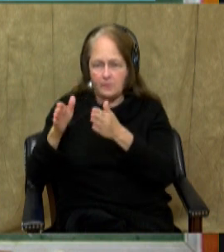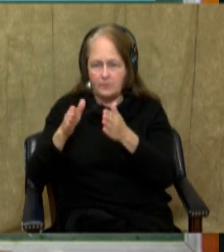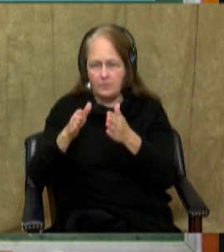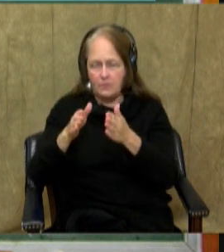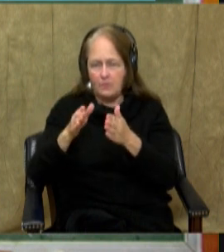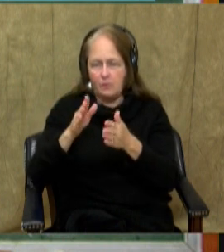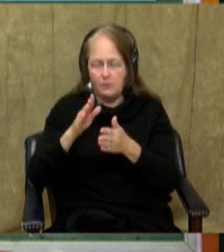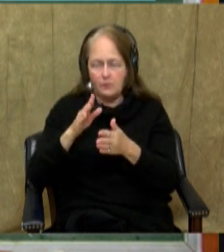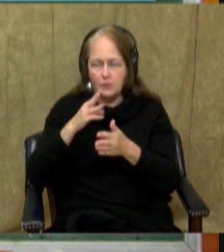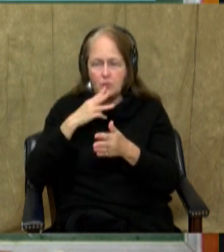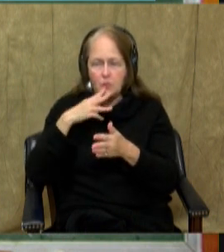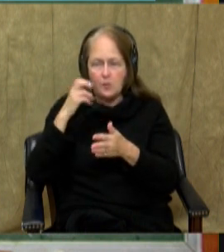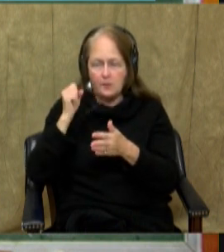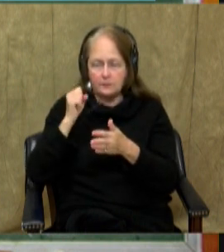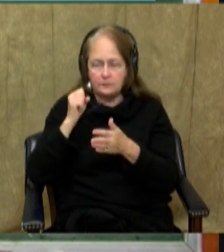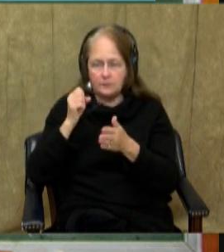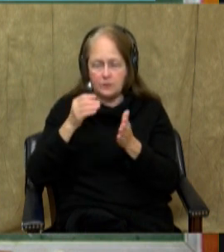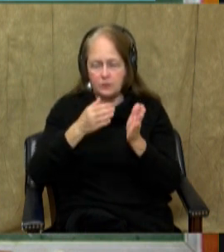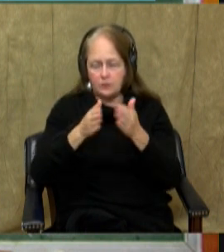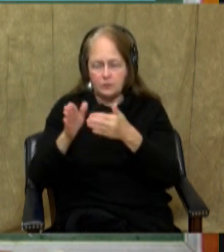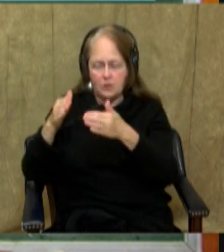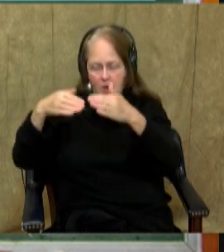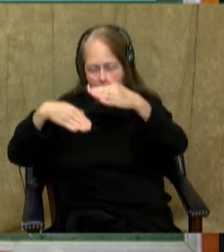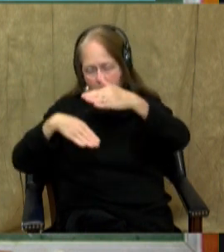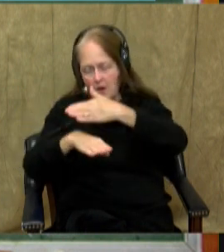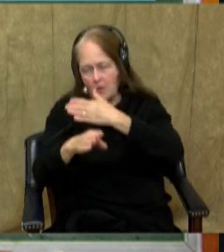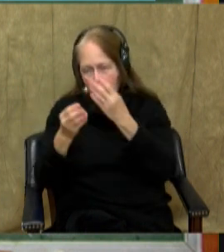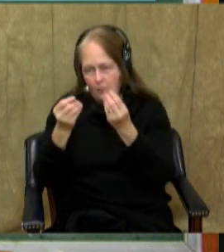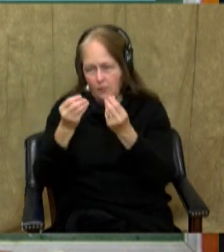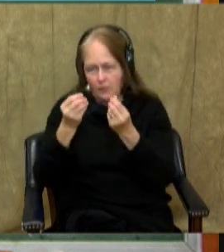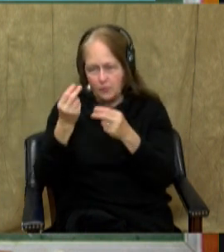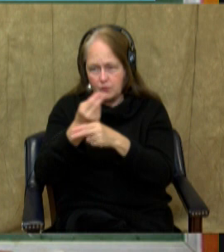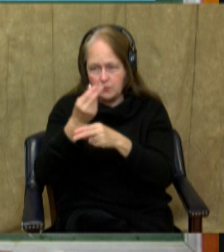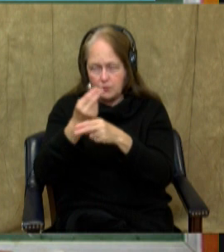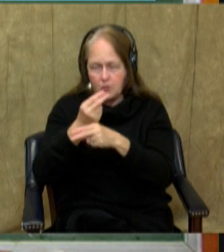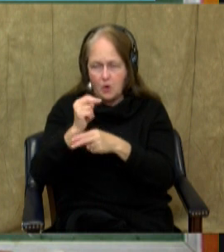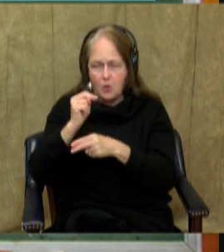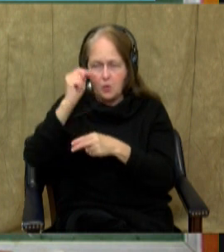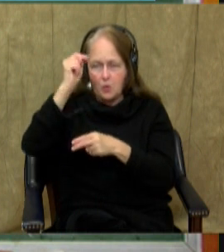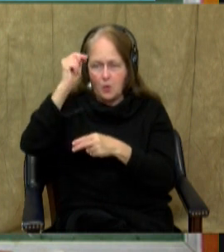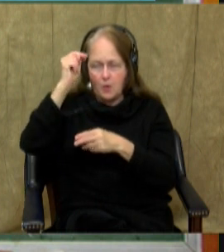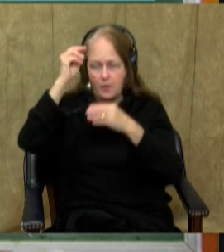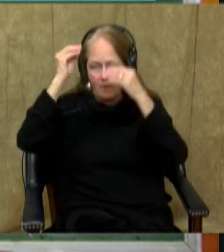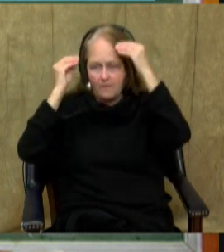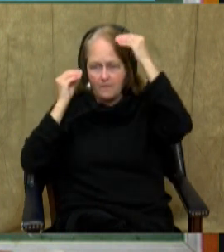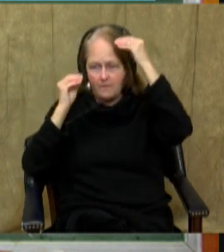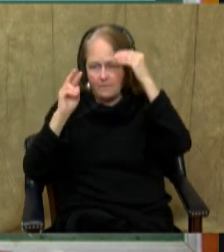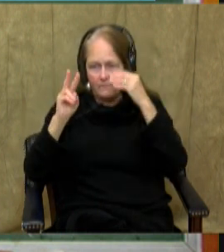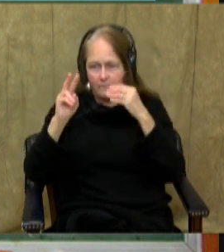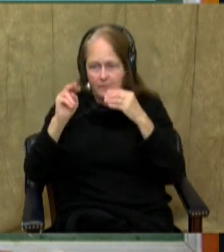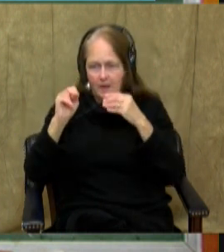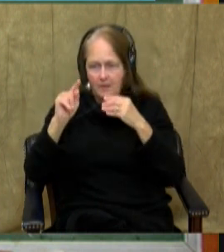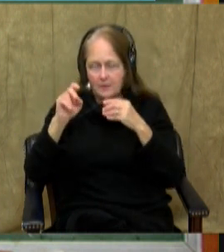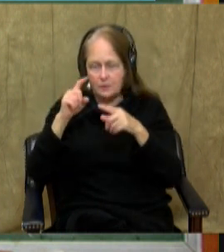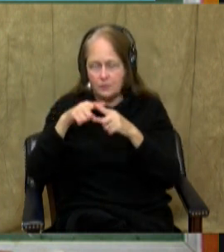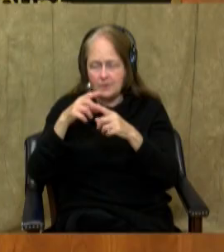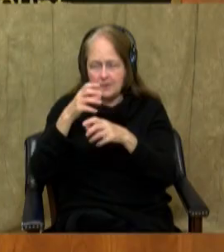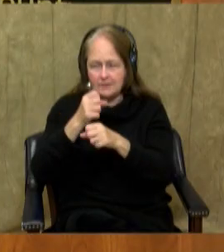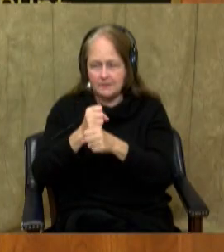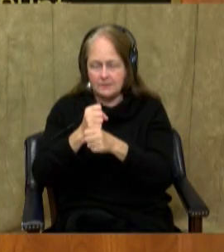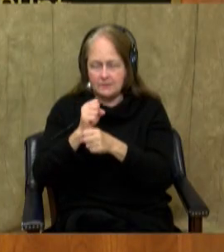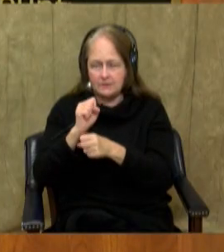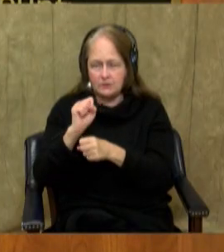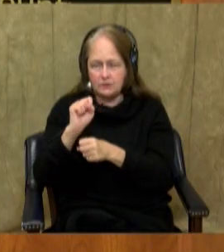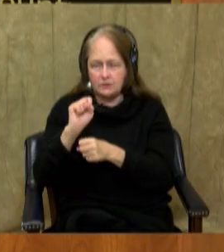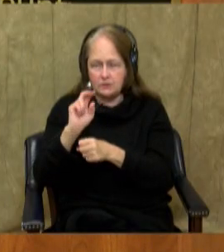trail was a network of paths and tunnels that was used by the North Vietnamese to get supplies. Now,